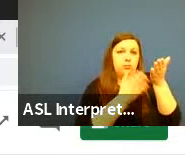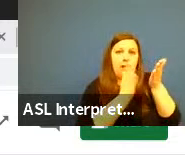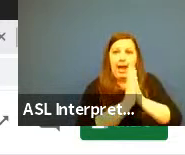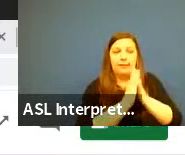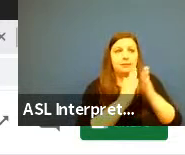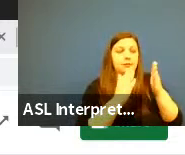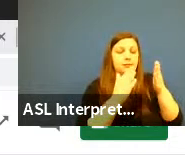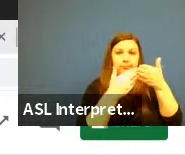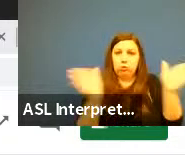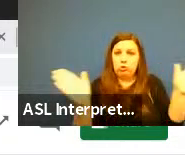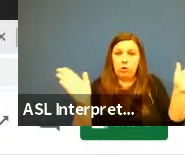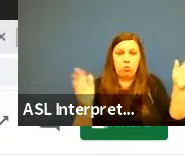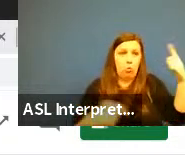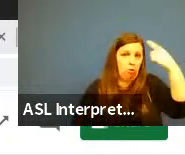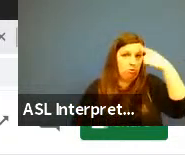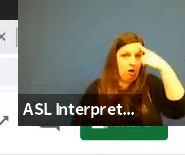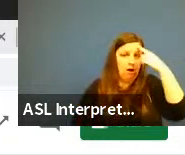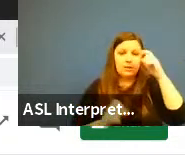we're leaning.